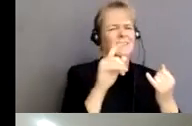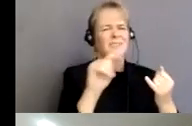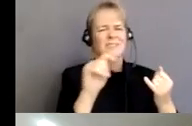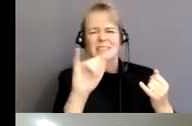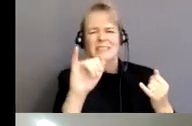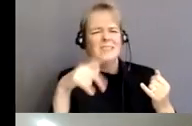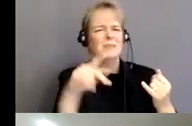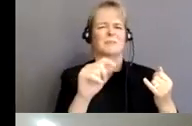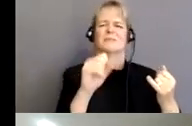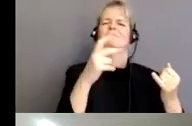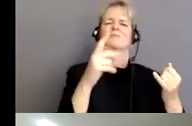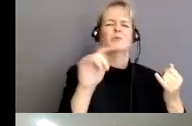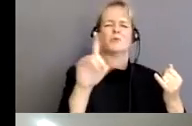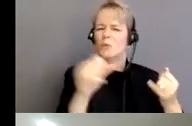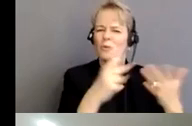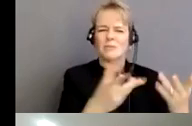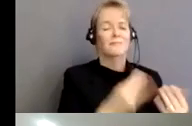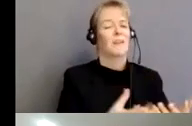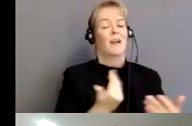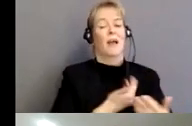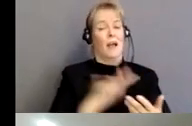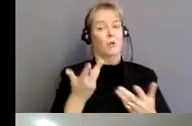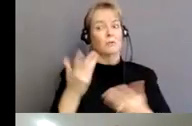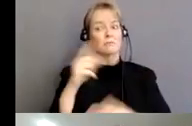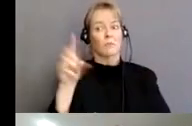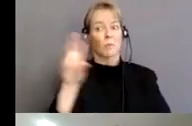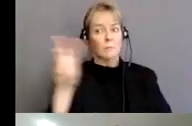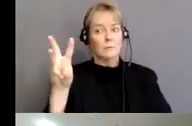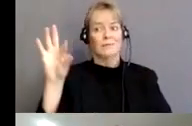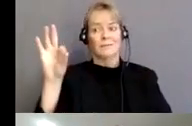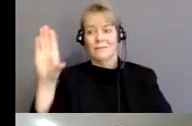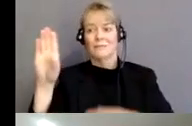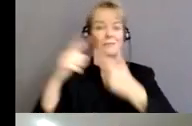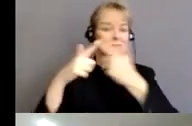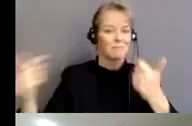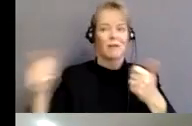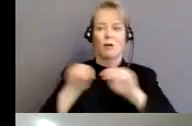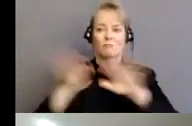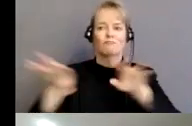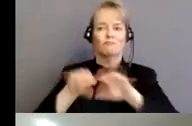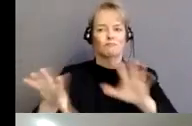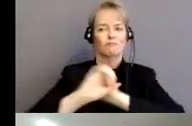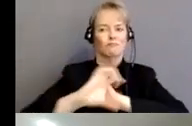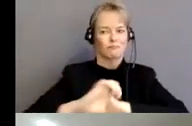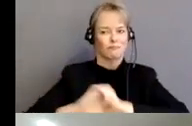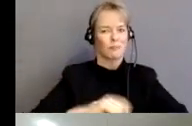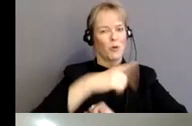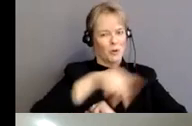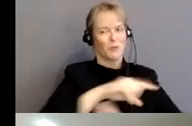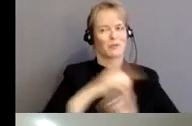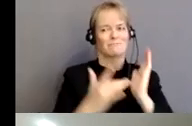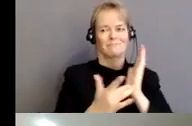accounts are promoting those tools, as well as ourselves. So I would encourage you for the month to look at